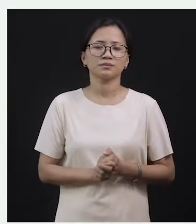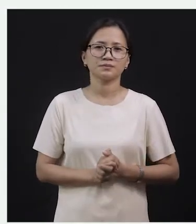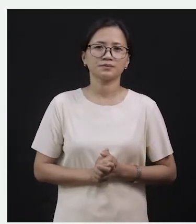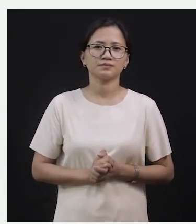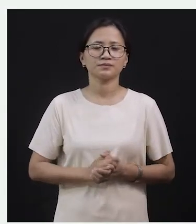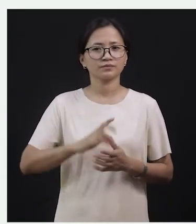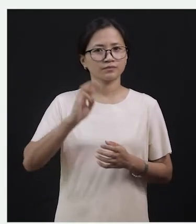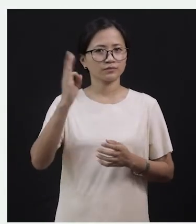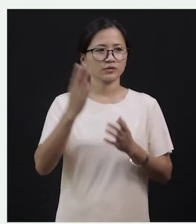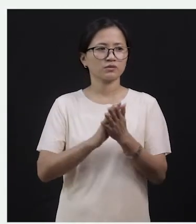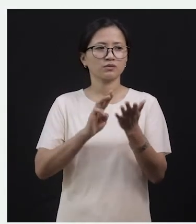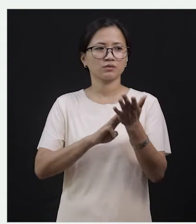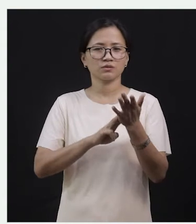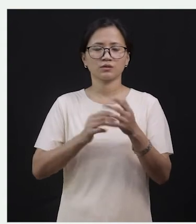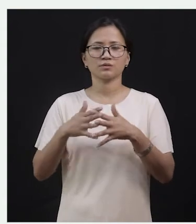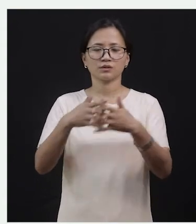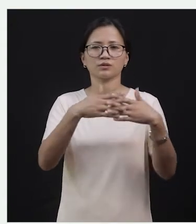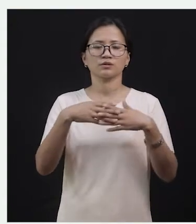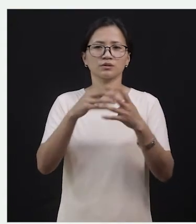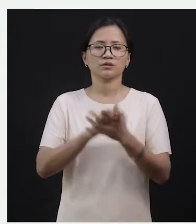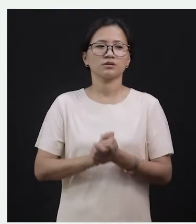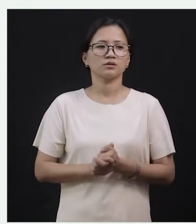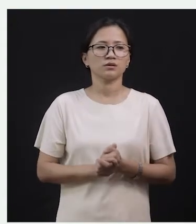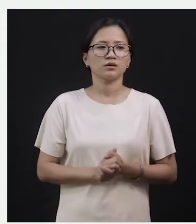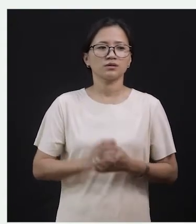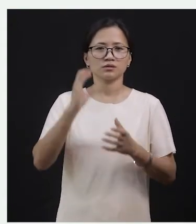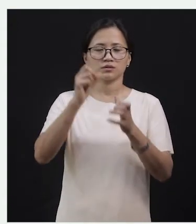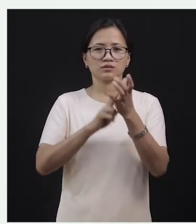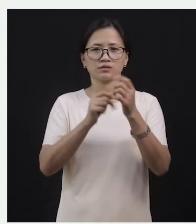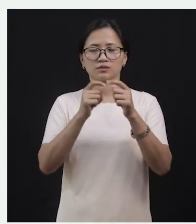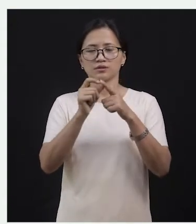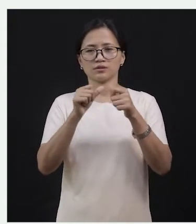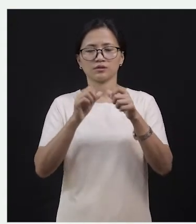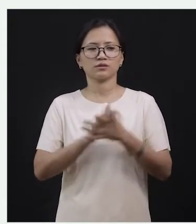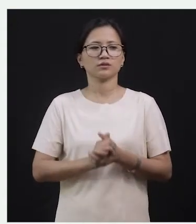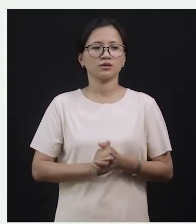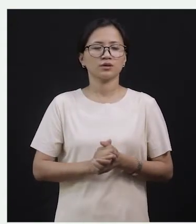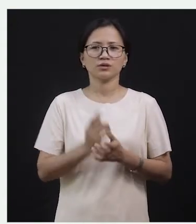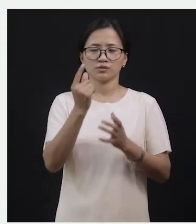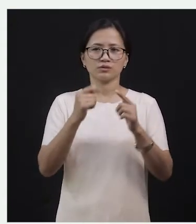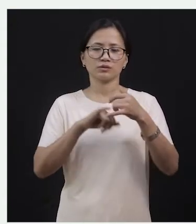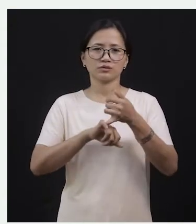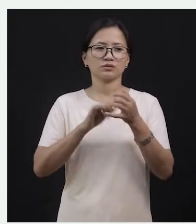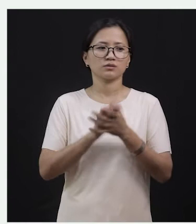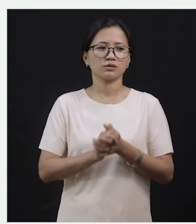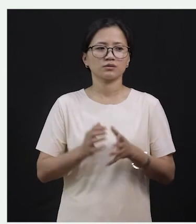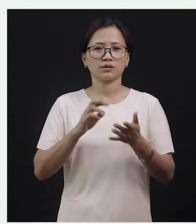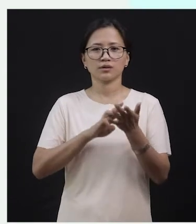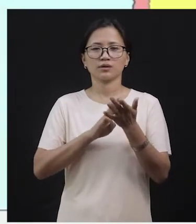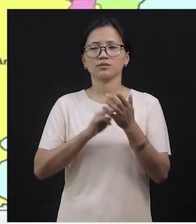Third, North America. The countries there are Canada, United States, Mexico.